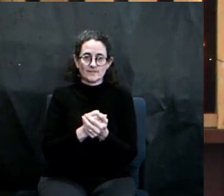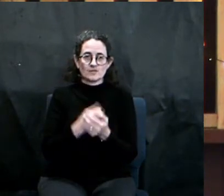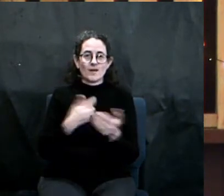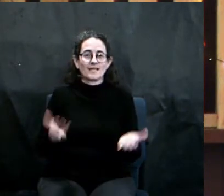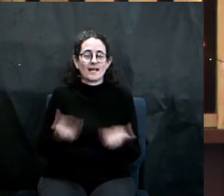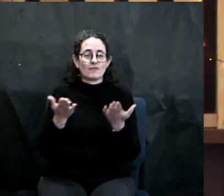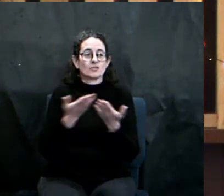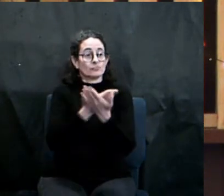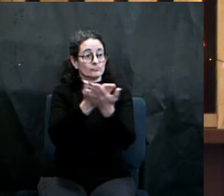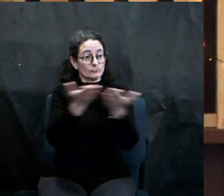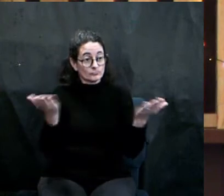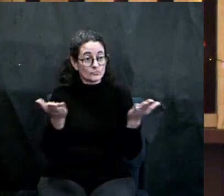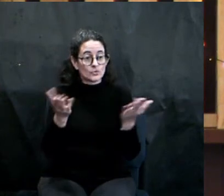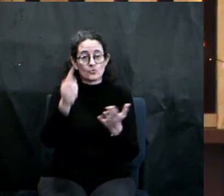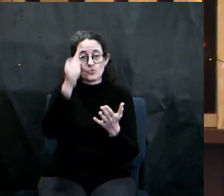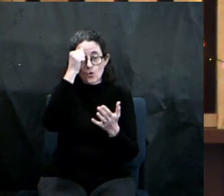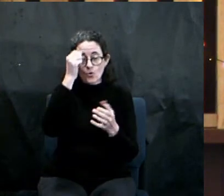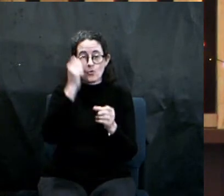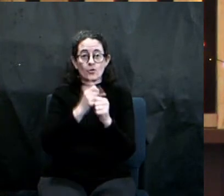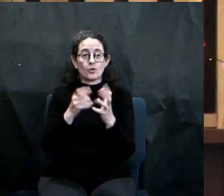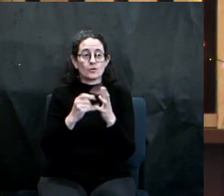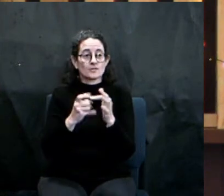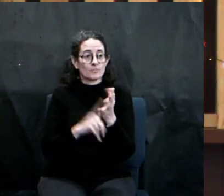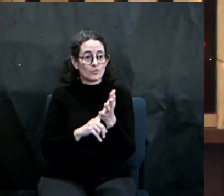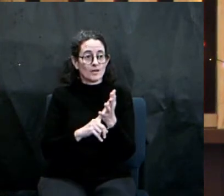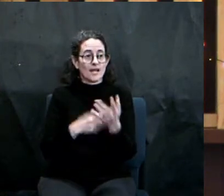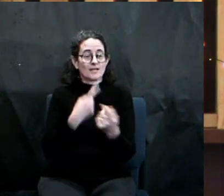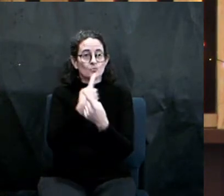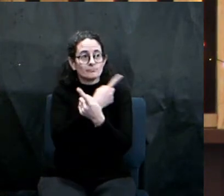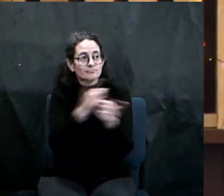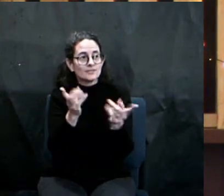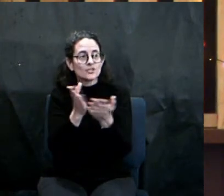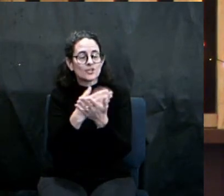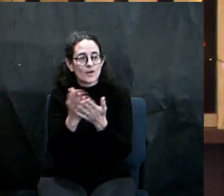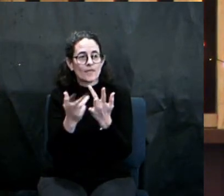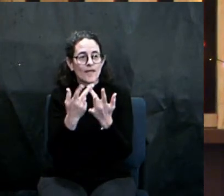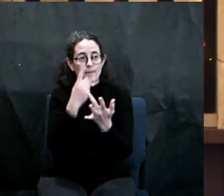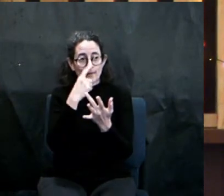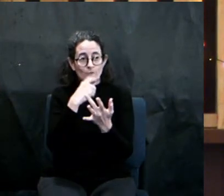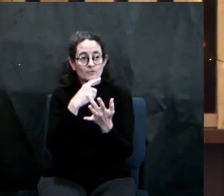and making it known, and how we can do that this week as we go from here. Amen.